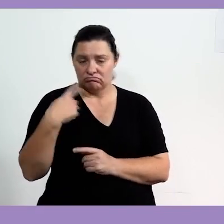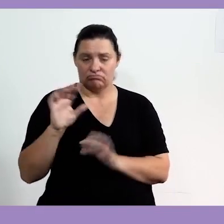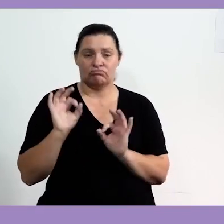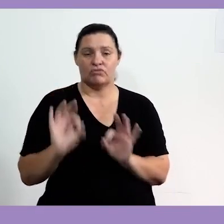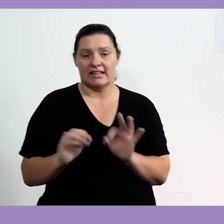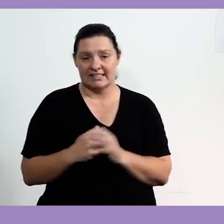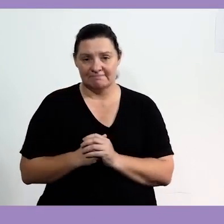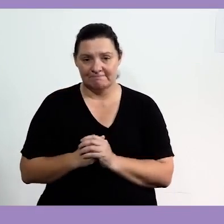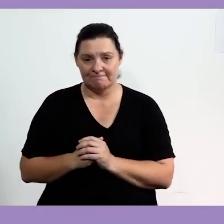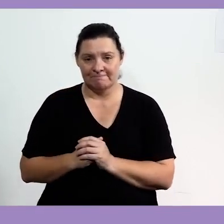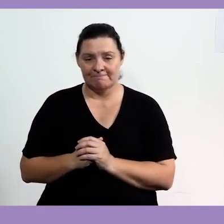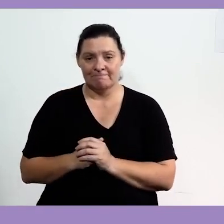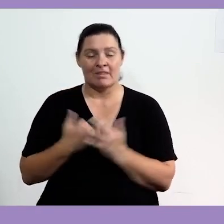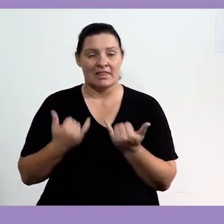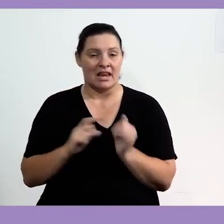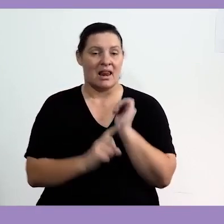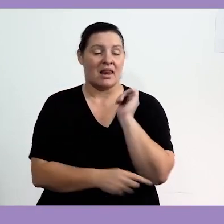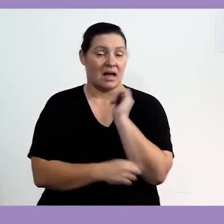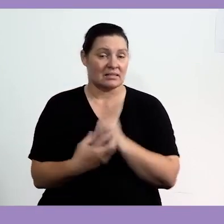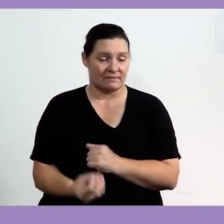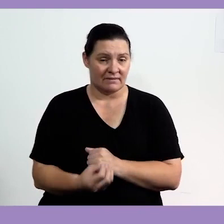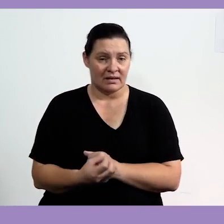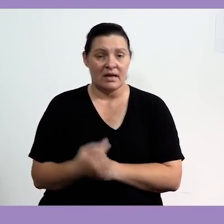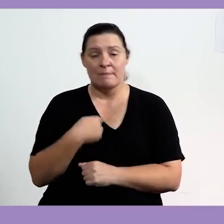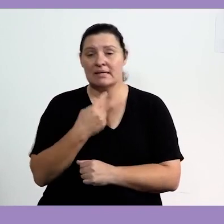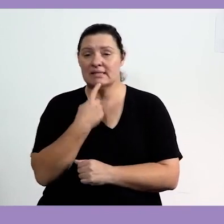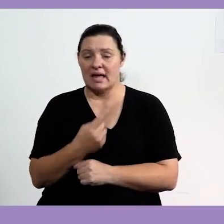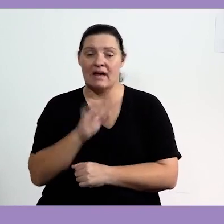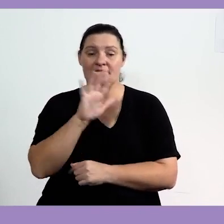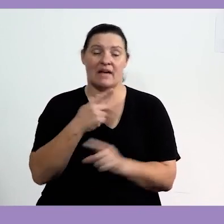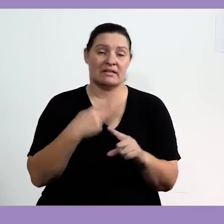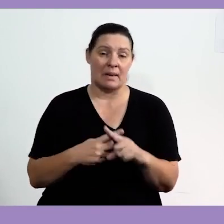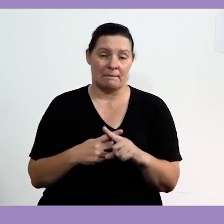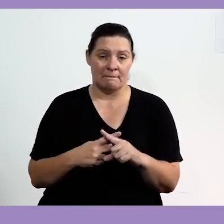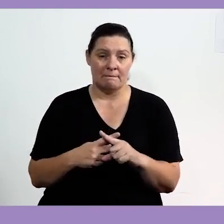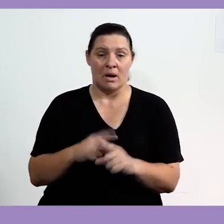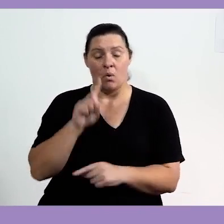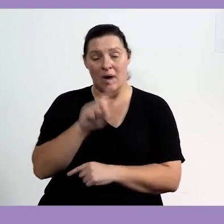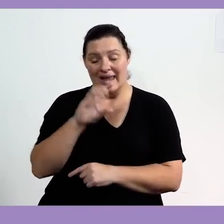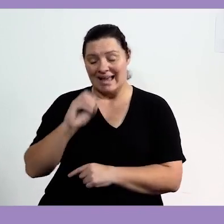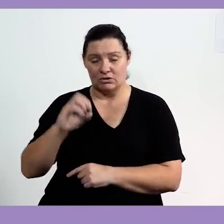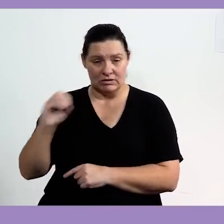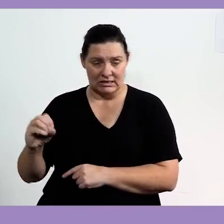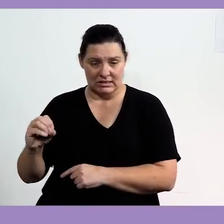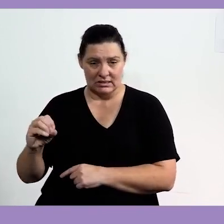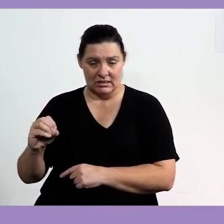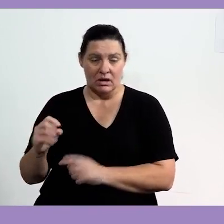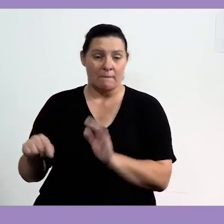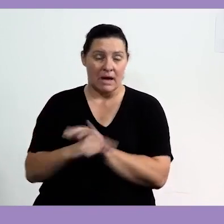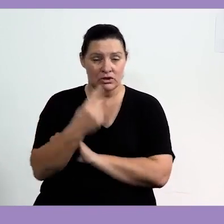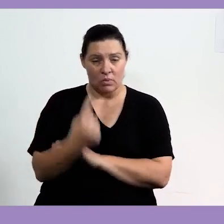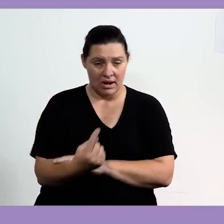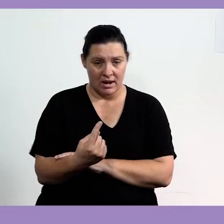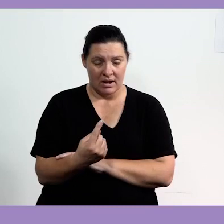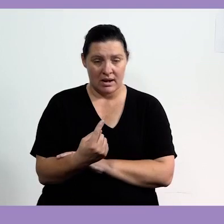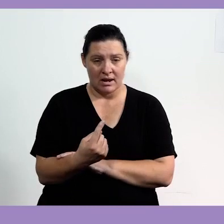149, you are absolutely correct. And then the last one, if I say 5 multiplied by 100, and